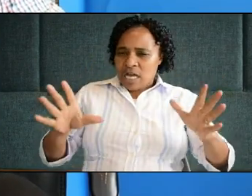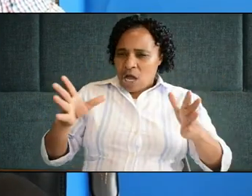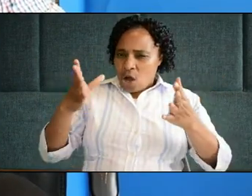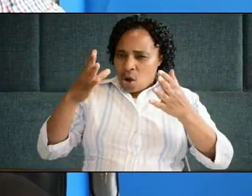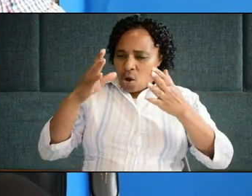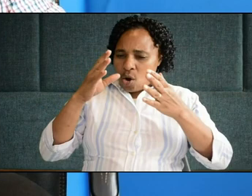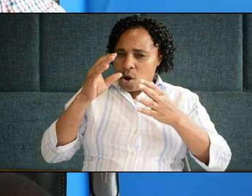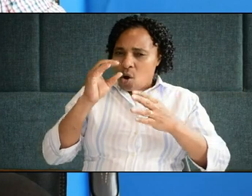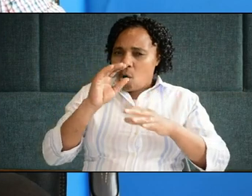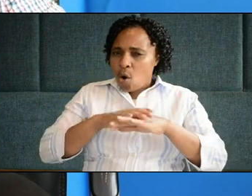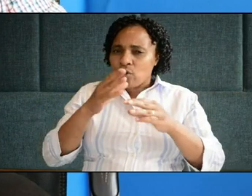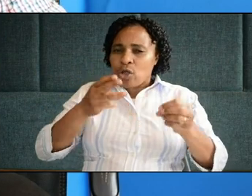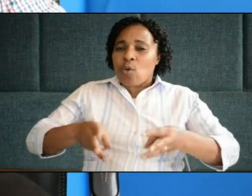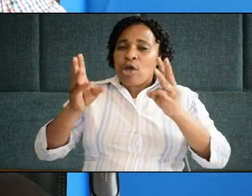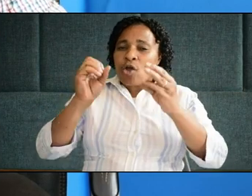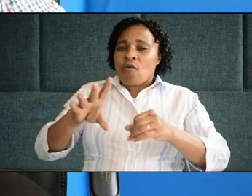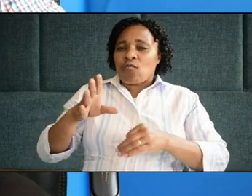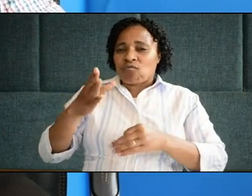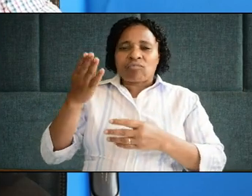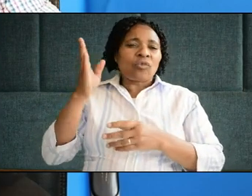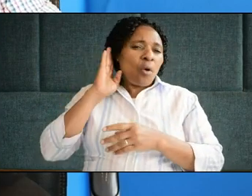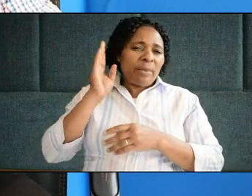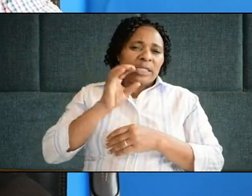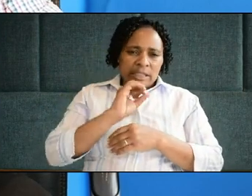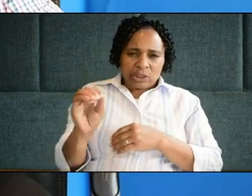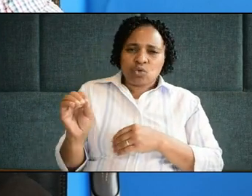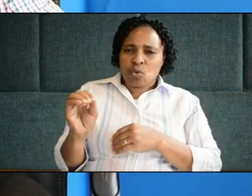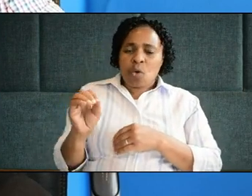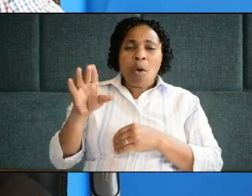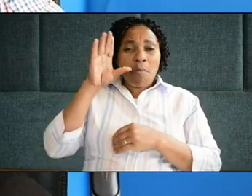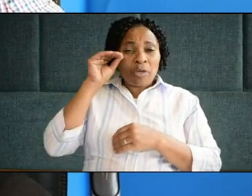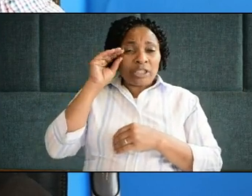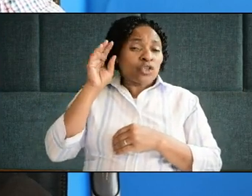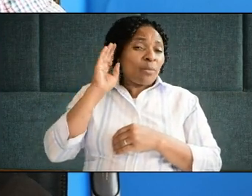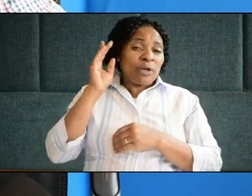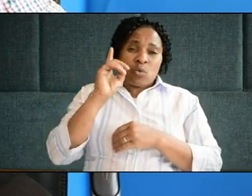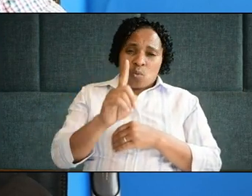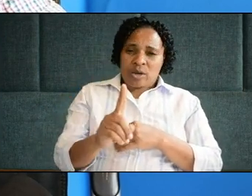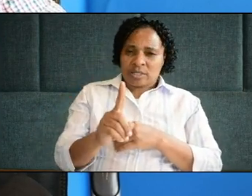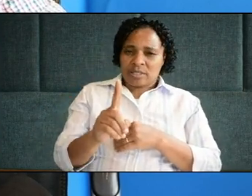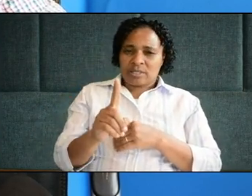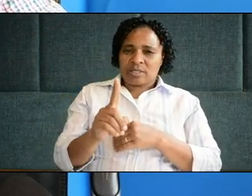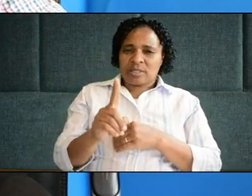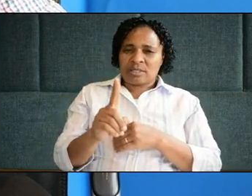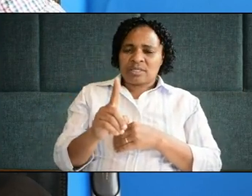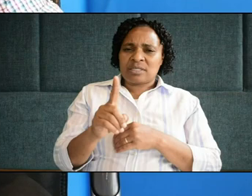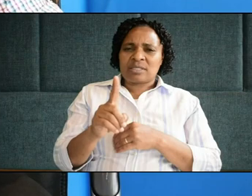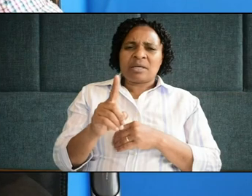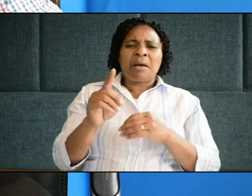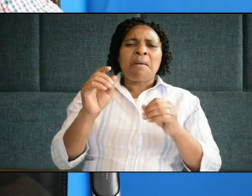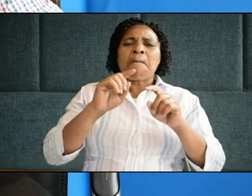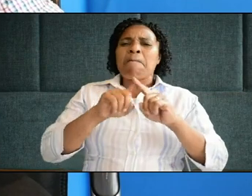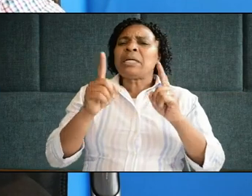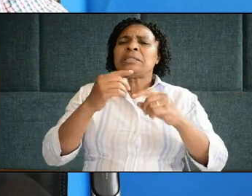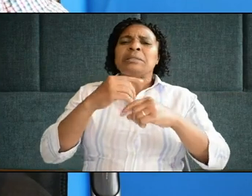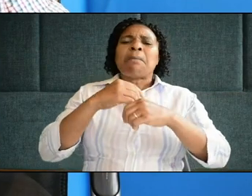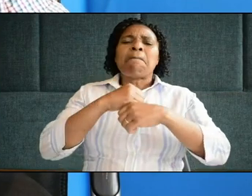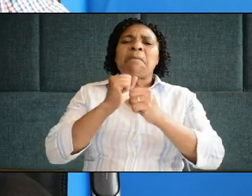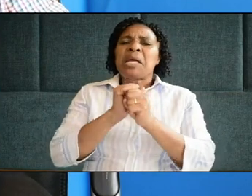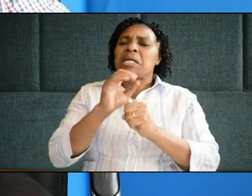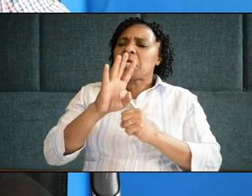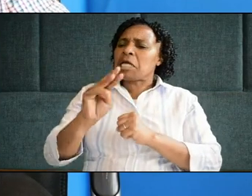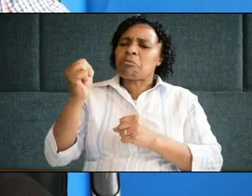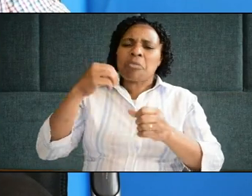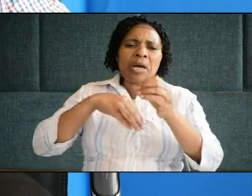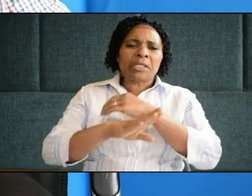of disobedience. Mm-hmm. Moses disobeyed once, cost him not going to the promised land.